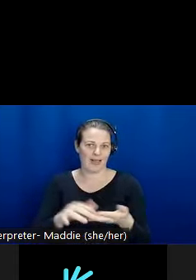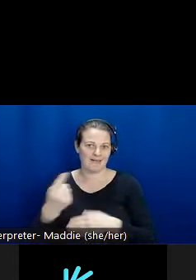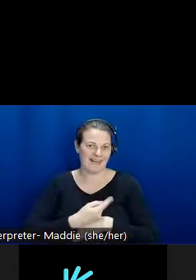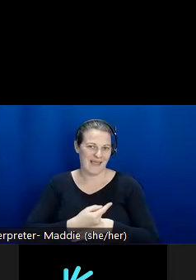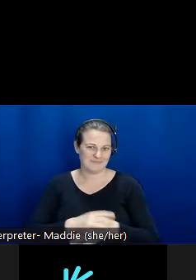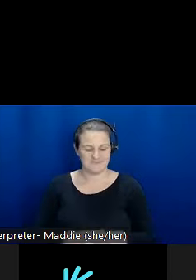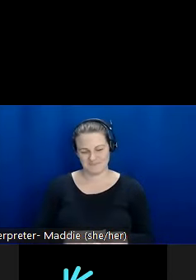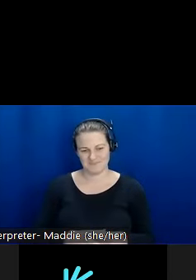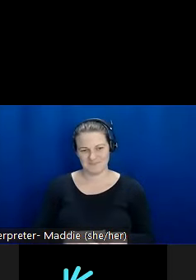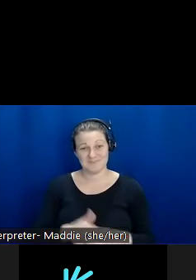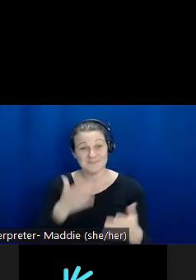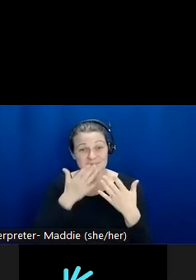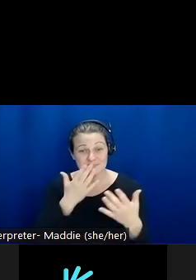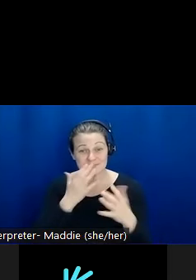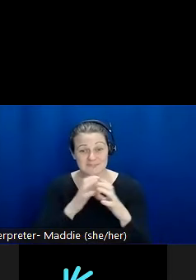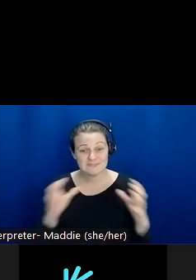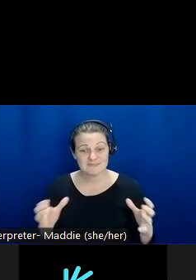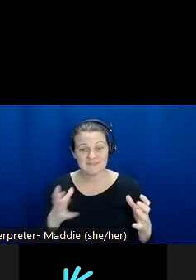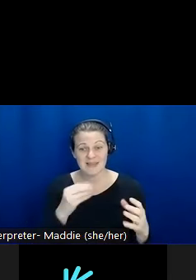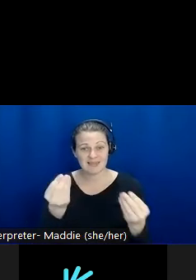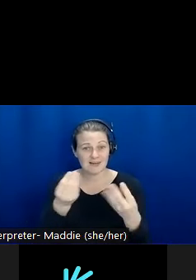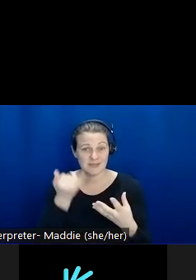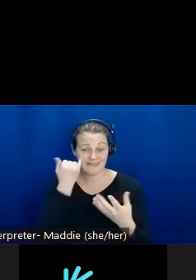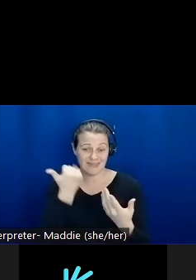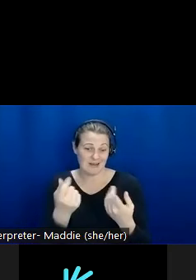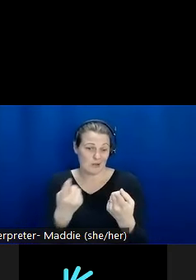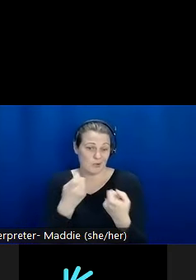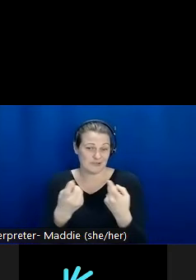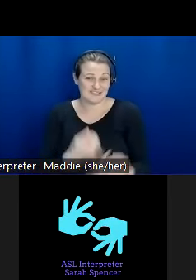And thank you, and let us know what questions you have.